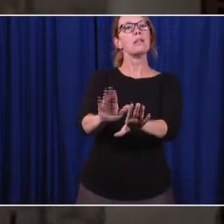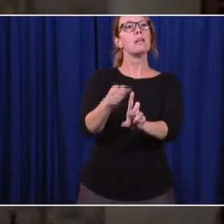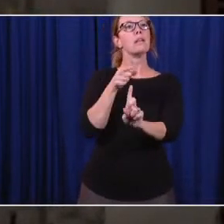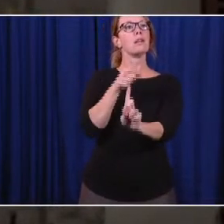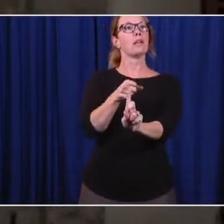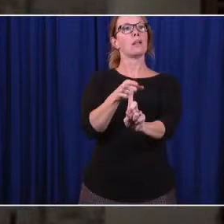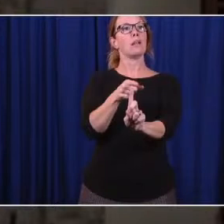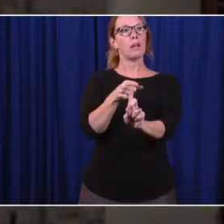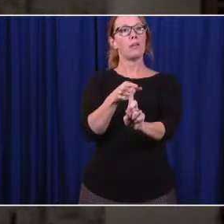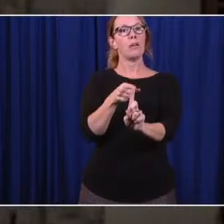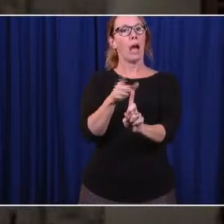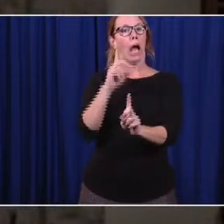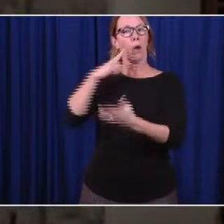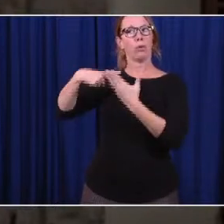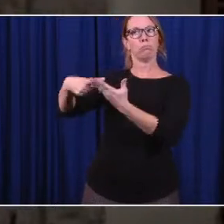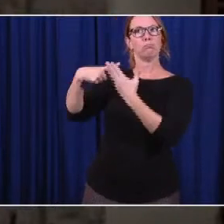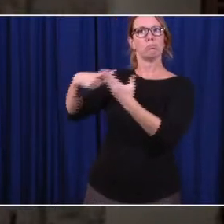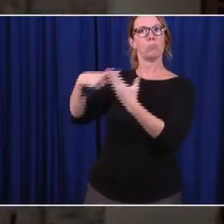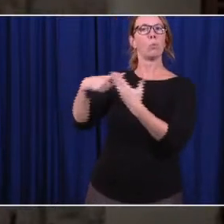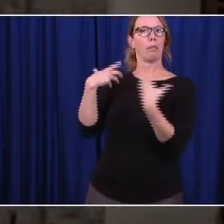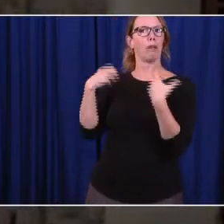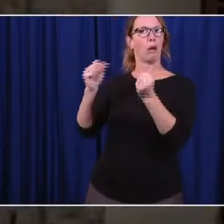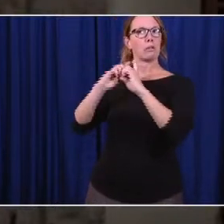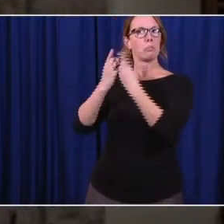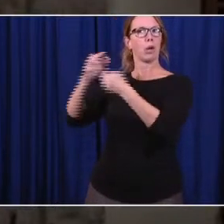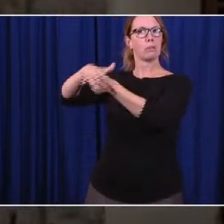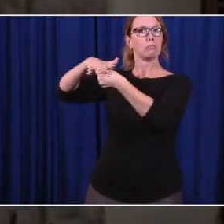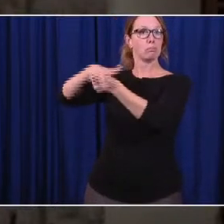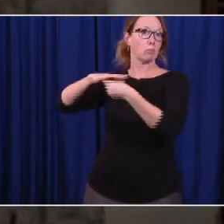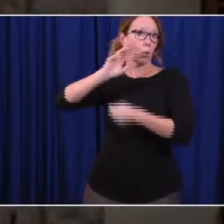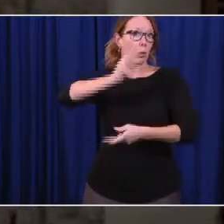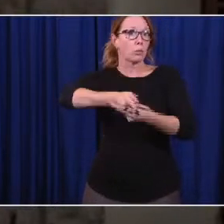Trumbull County Health Department and we'll deal with it.